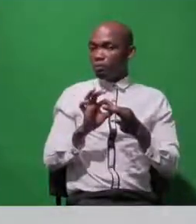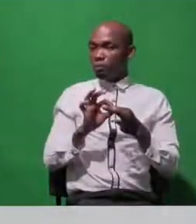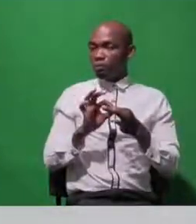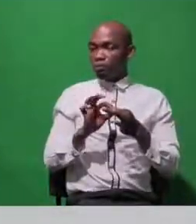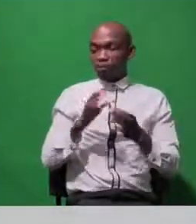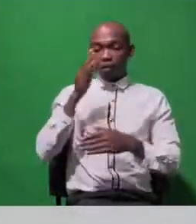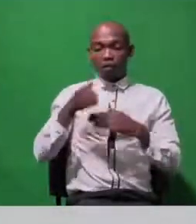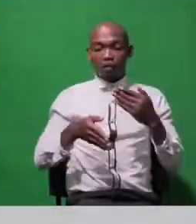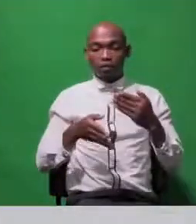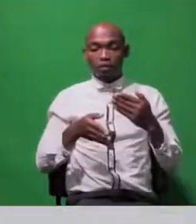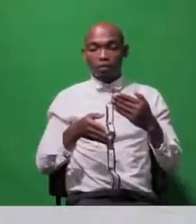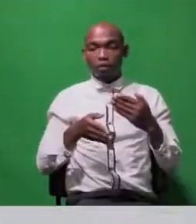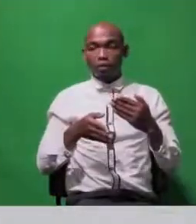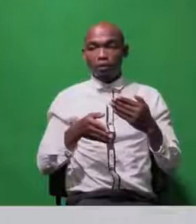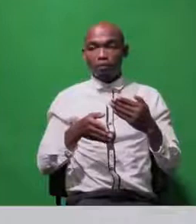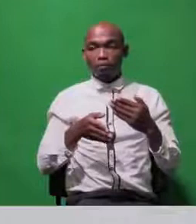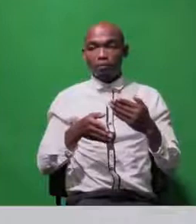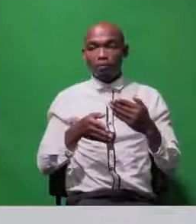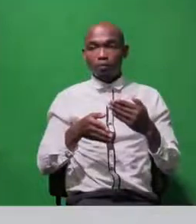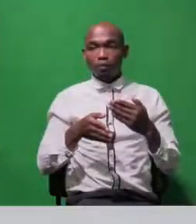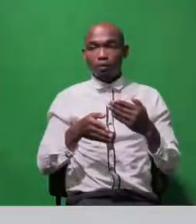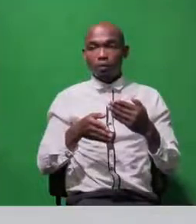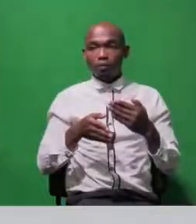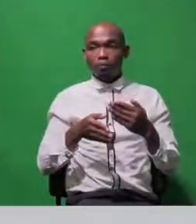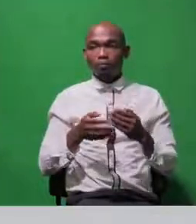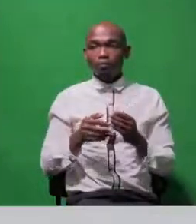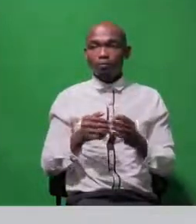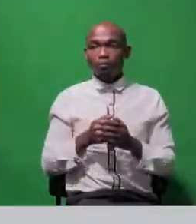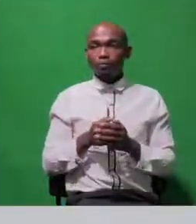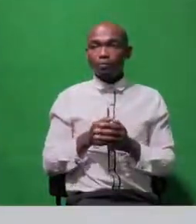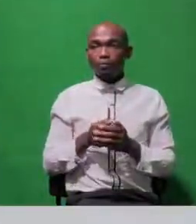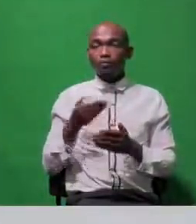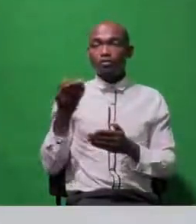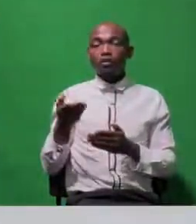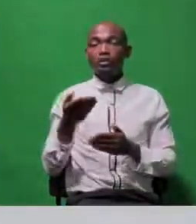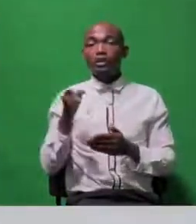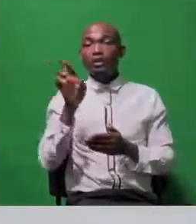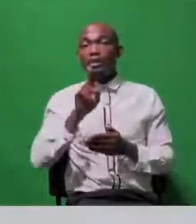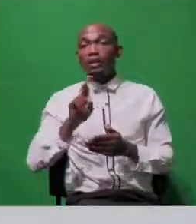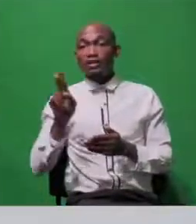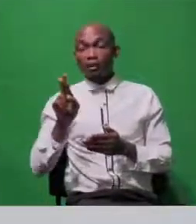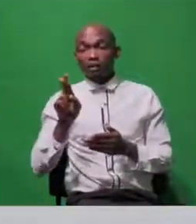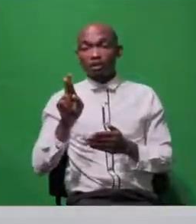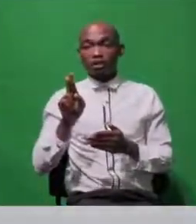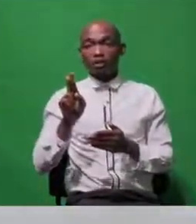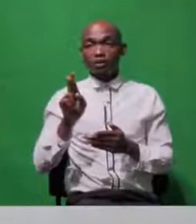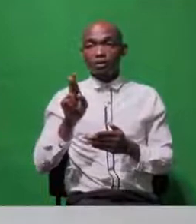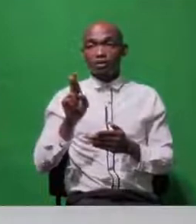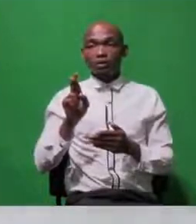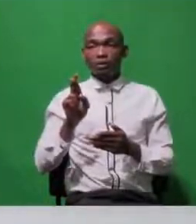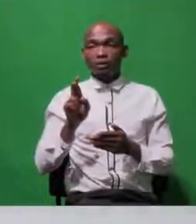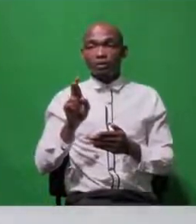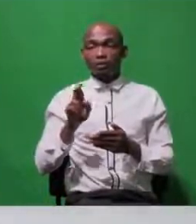A, C dash. So this is the reflection of a triangle. Can you